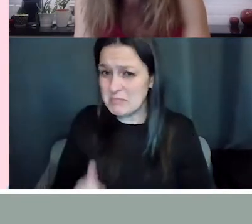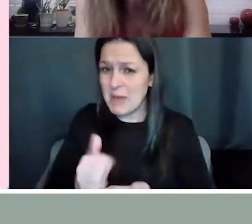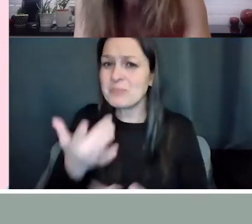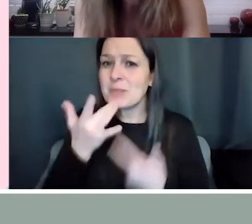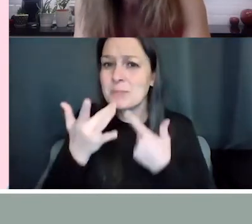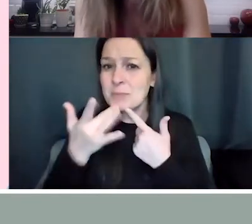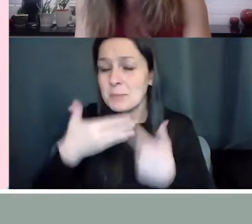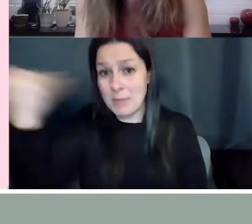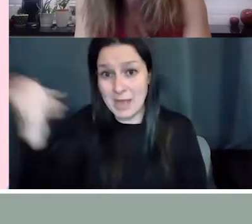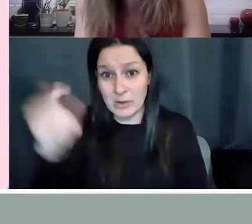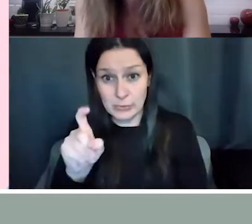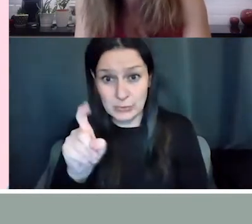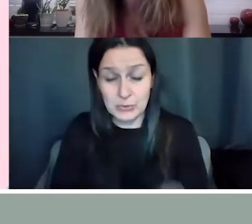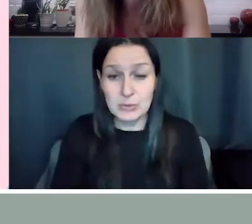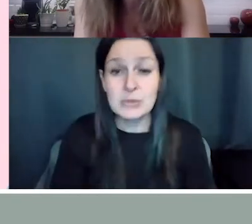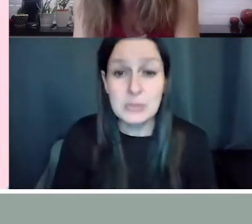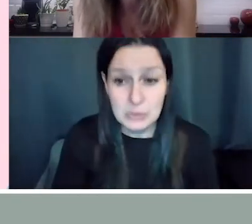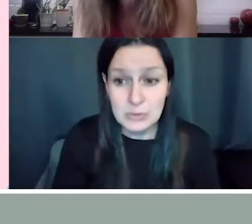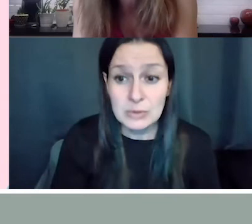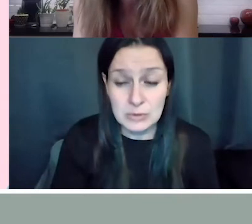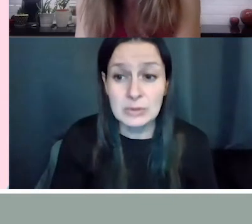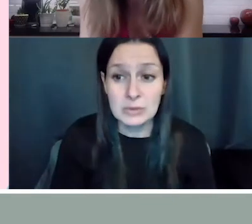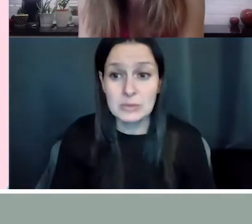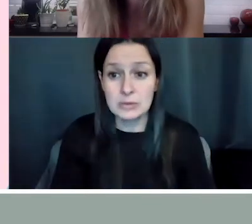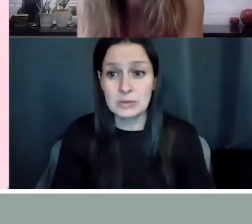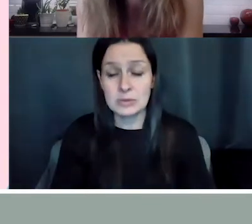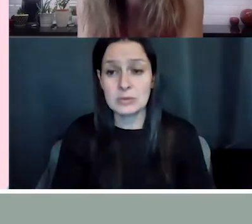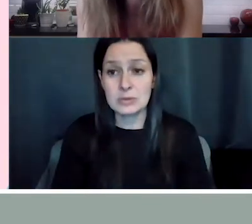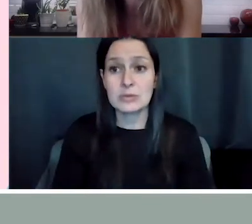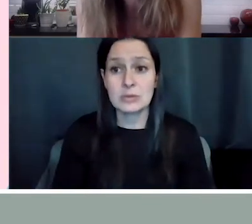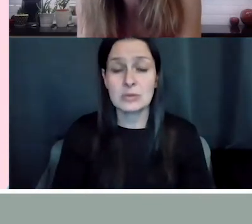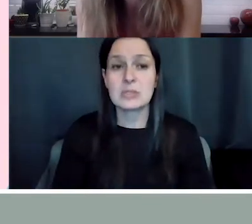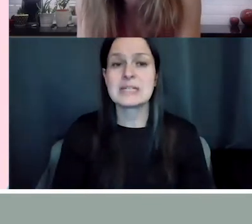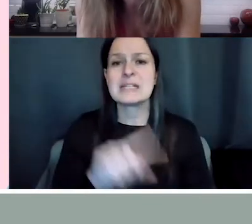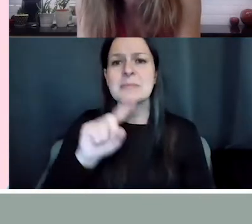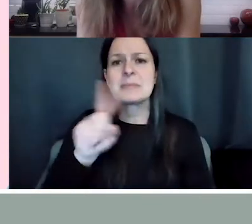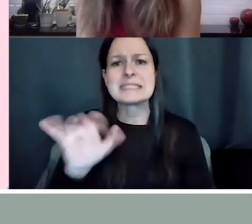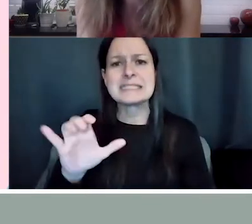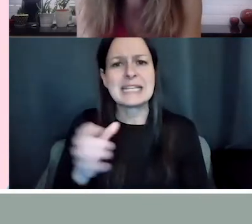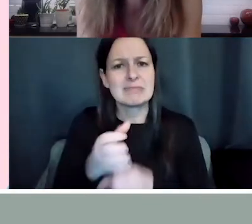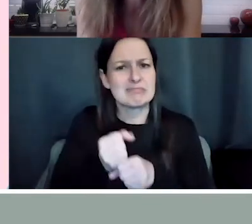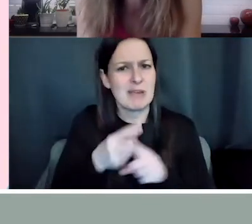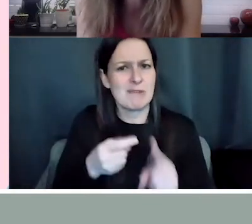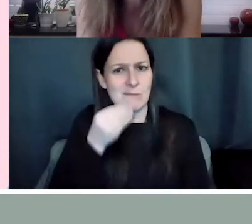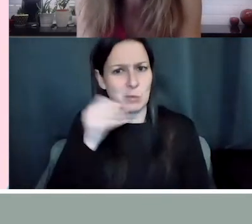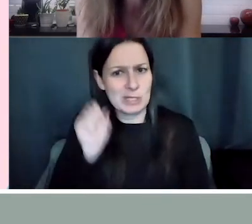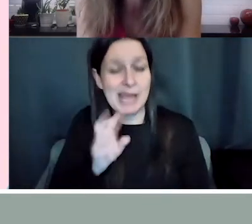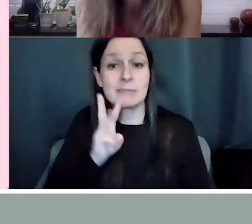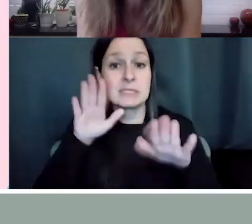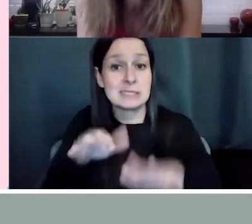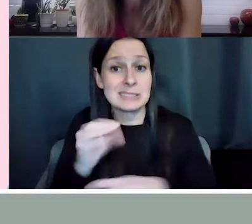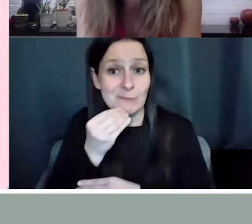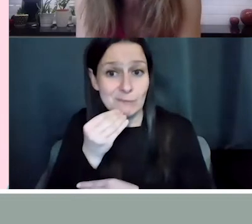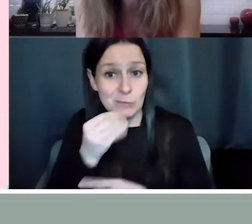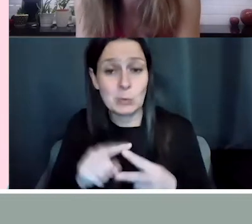actually help you with the smell and the taste issue. But we can get zinc from a lot of foods. So seafood, again, is a